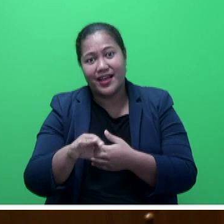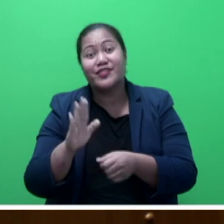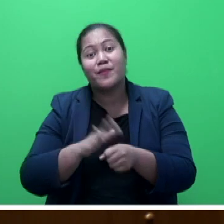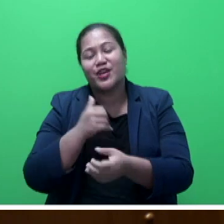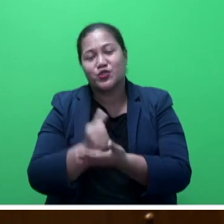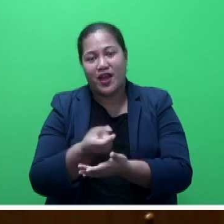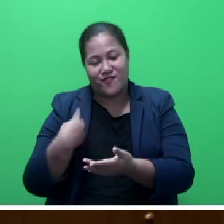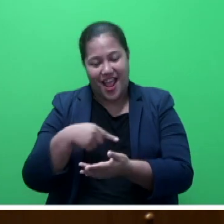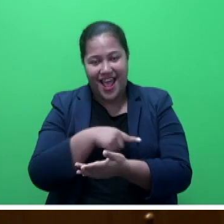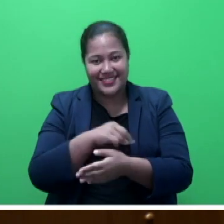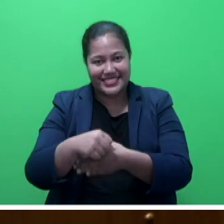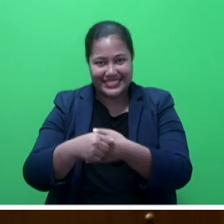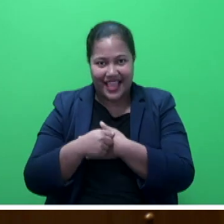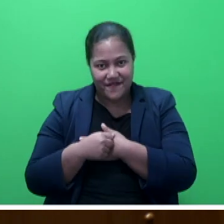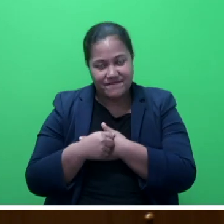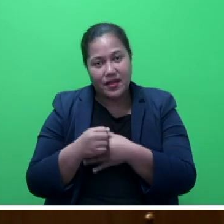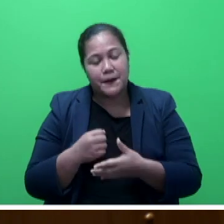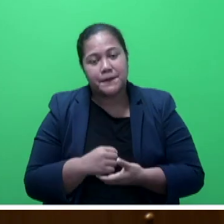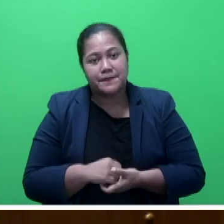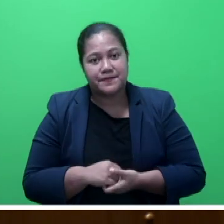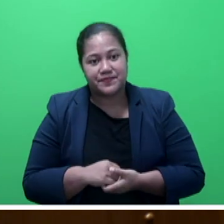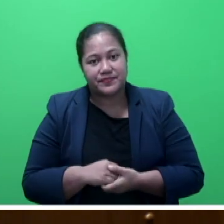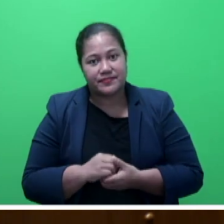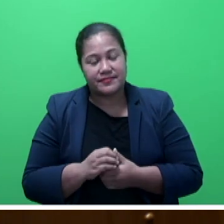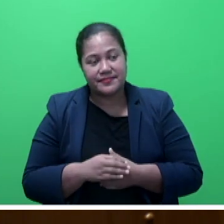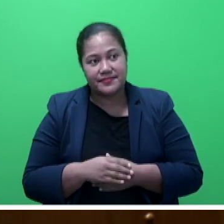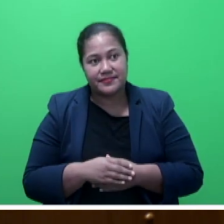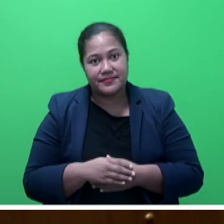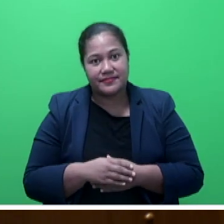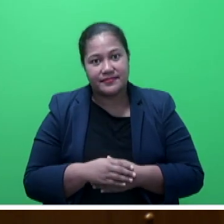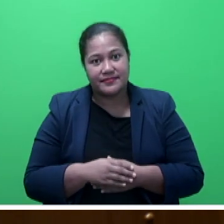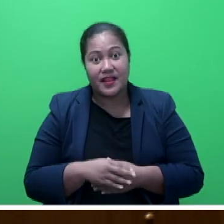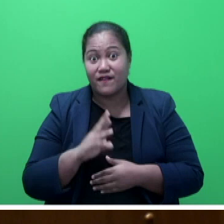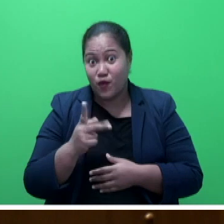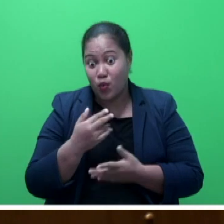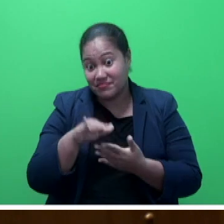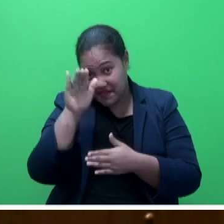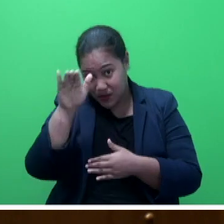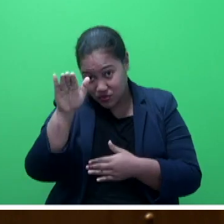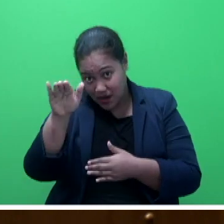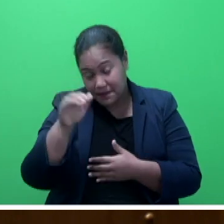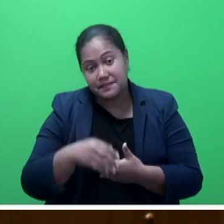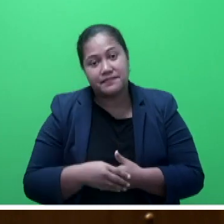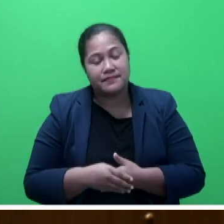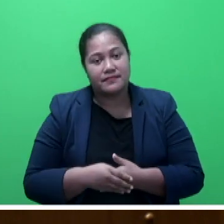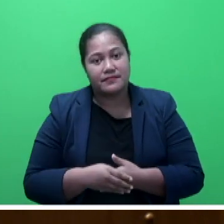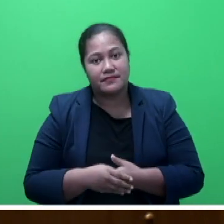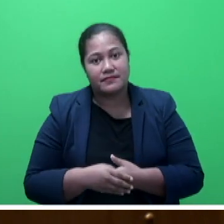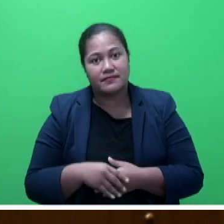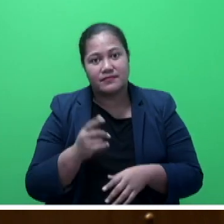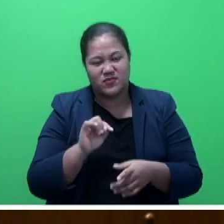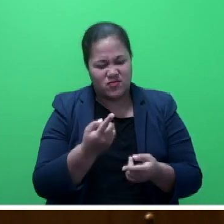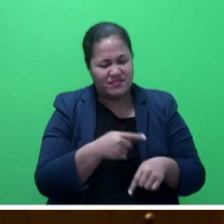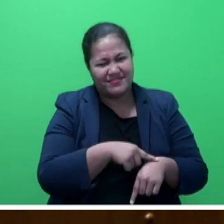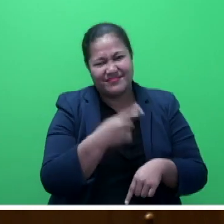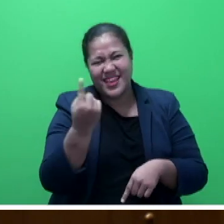ready at all times. For the foreseeable future, Mr. Speaker, the 11 p.m. until 4